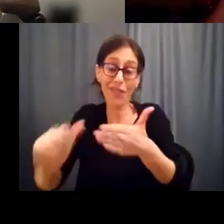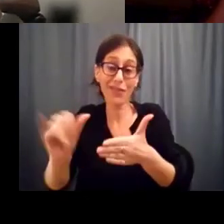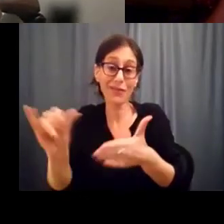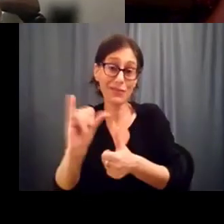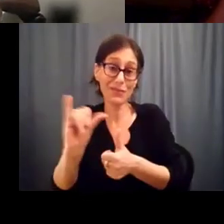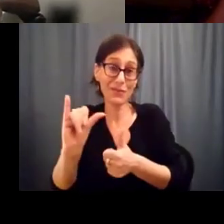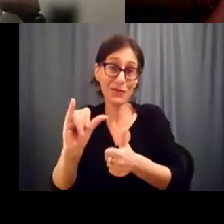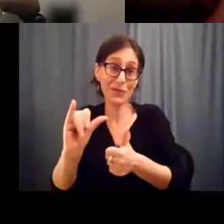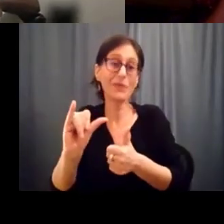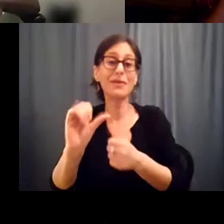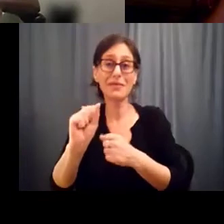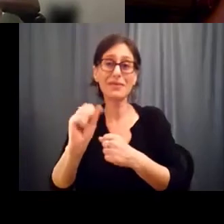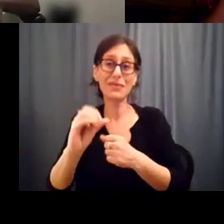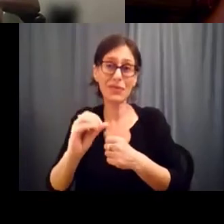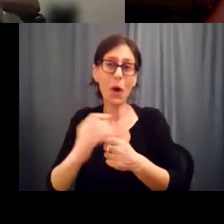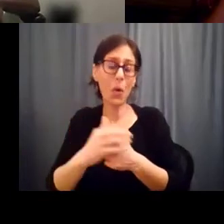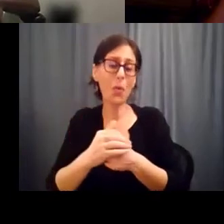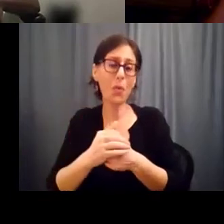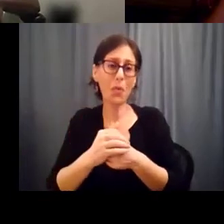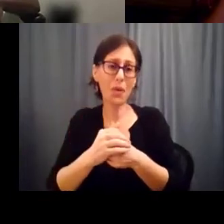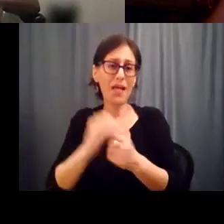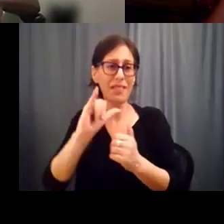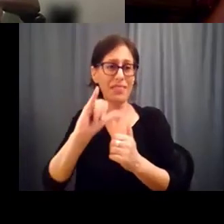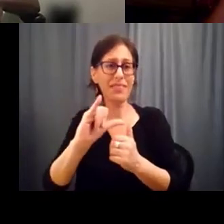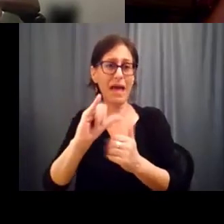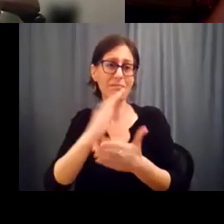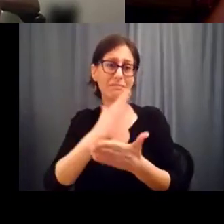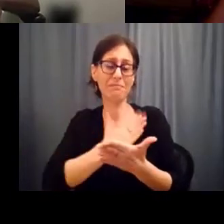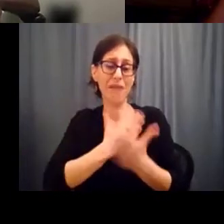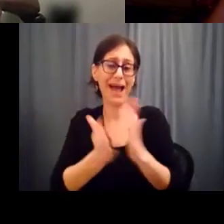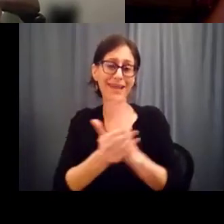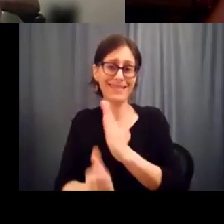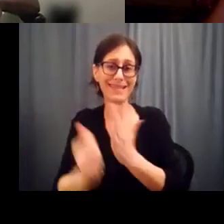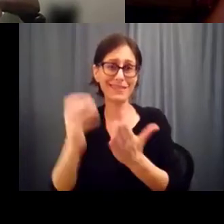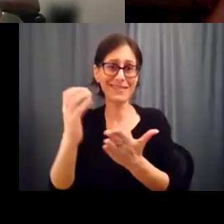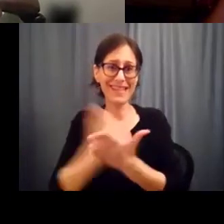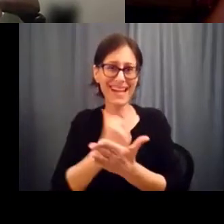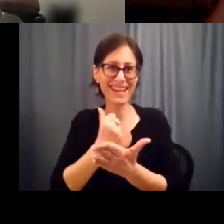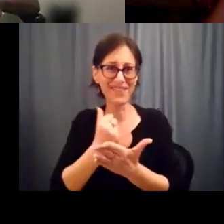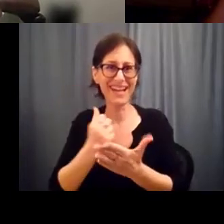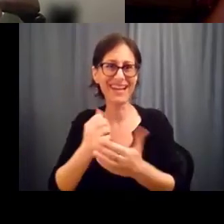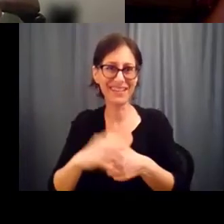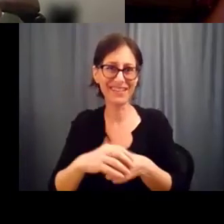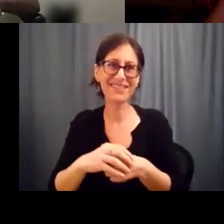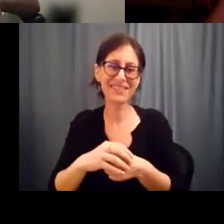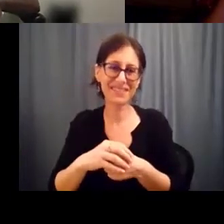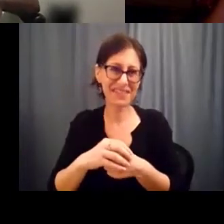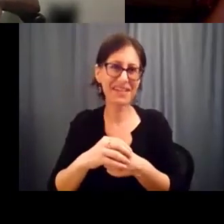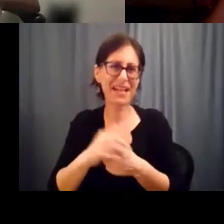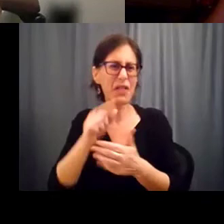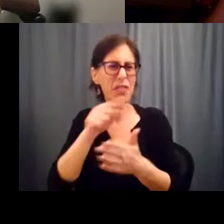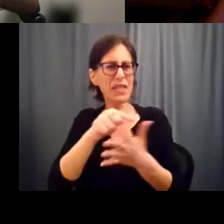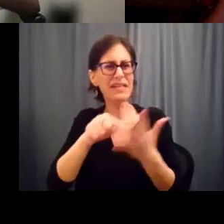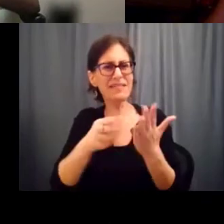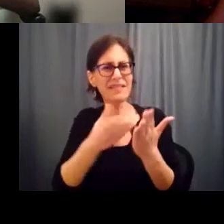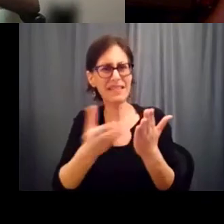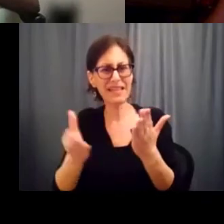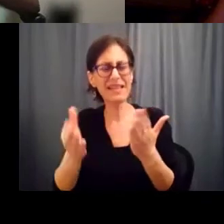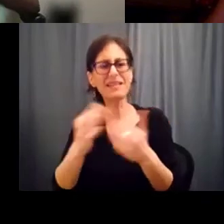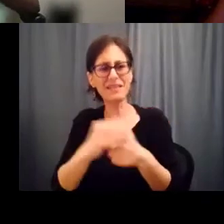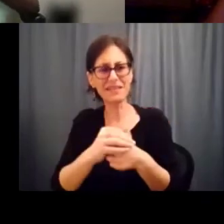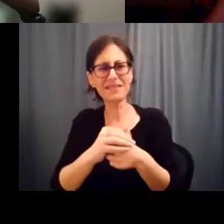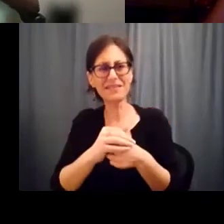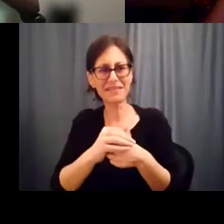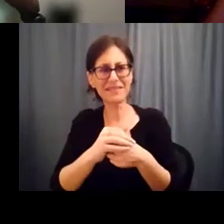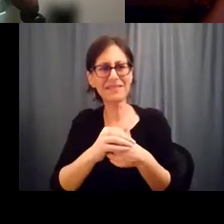film career. So now, can you believe it? That this